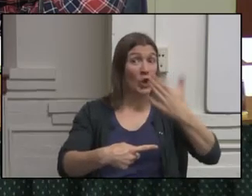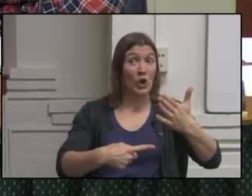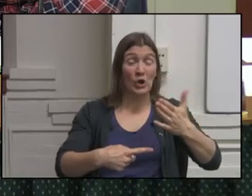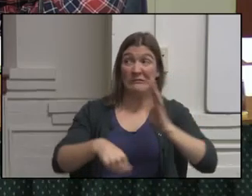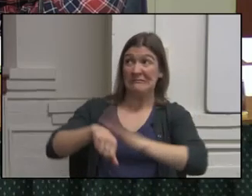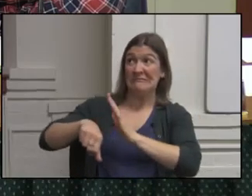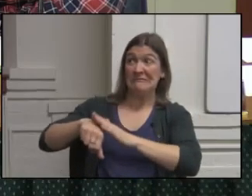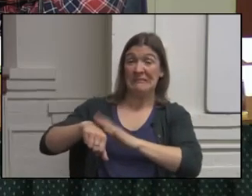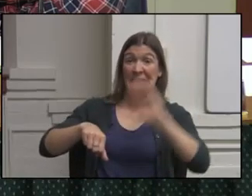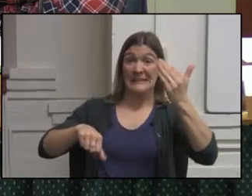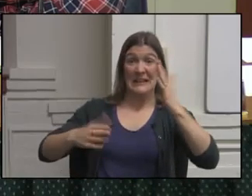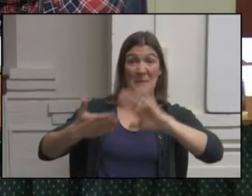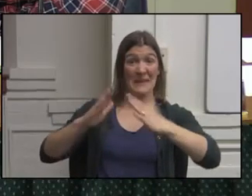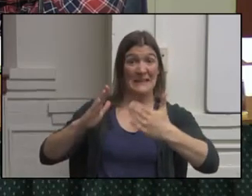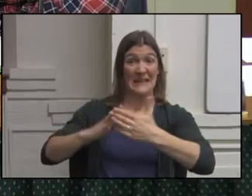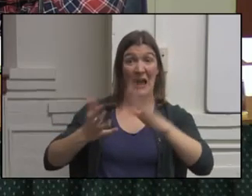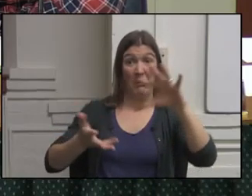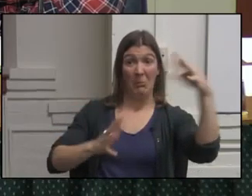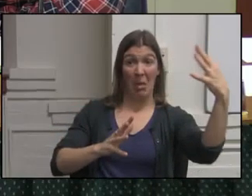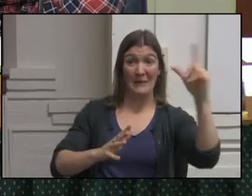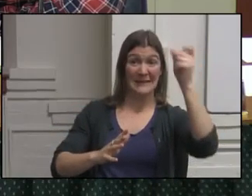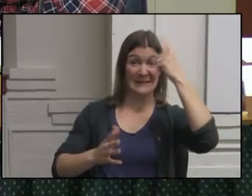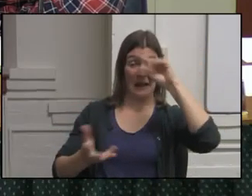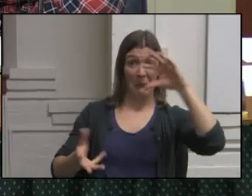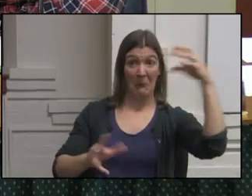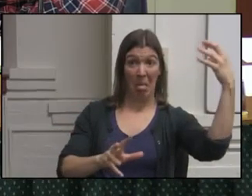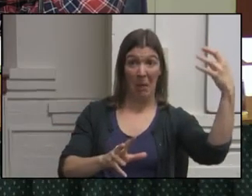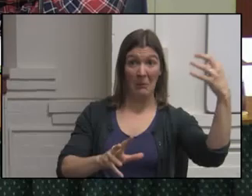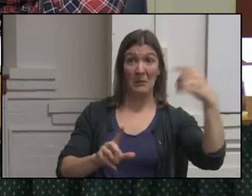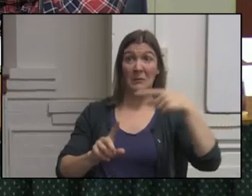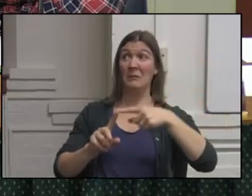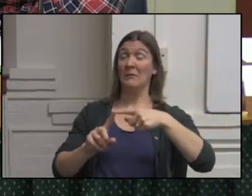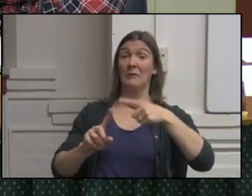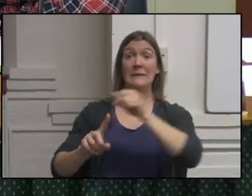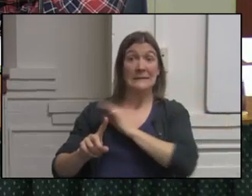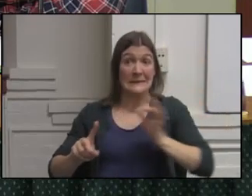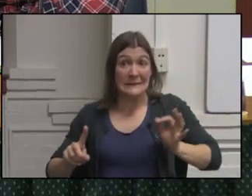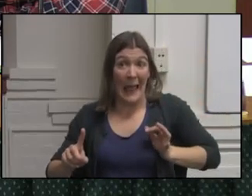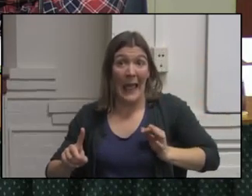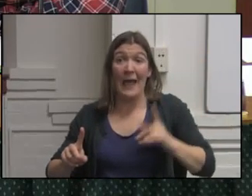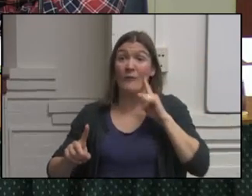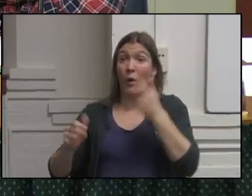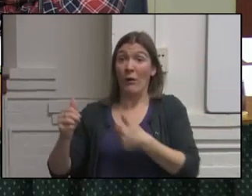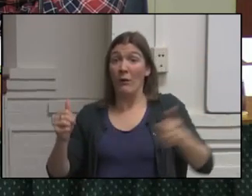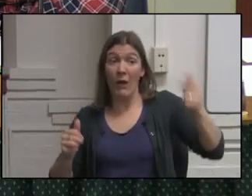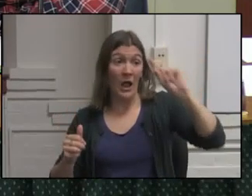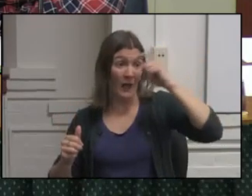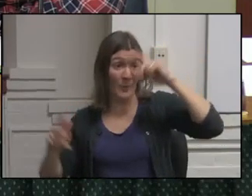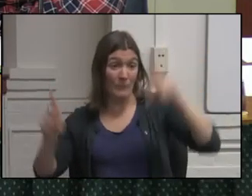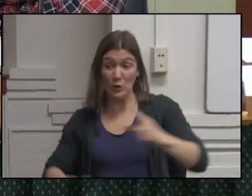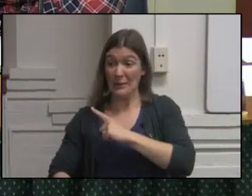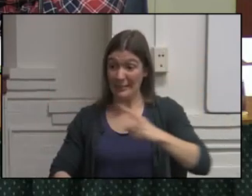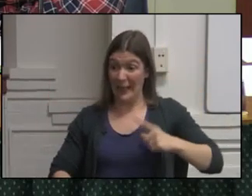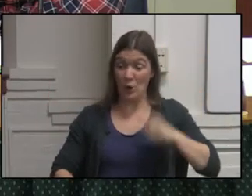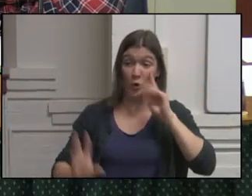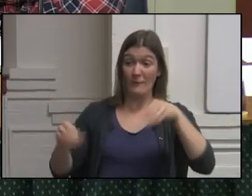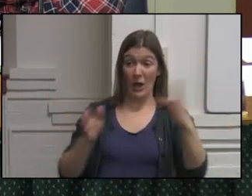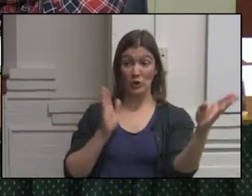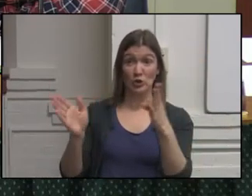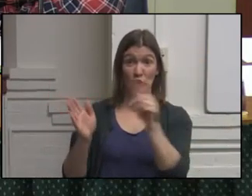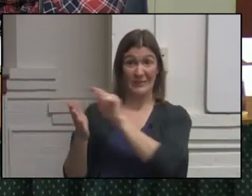an entity of municipal or state government, a municipal employee or official, or a person providing services